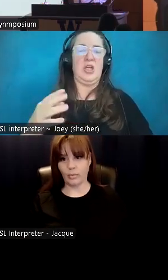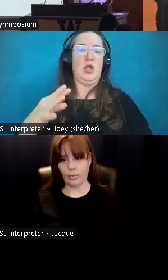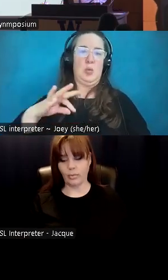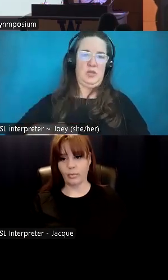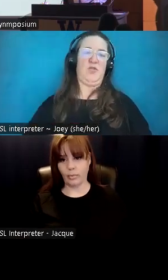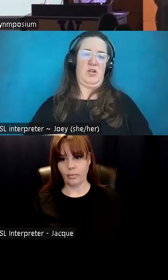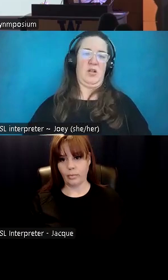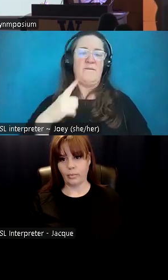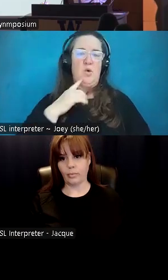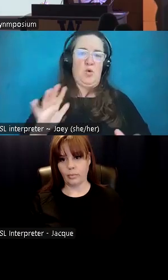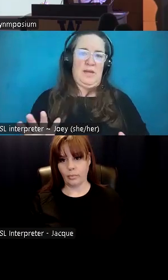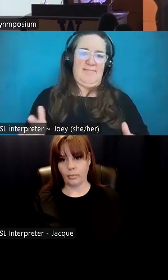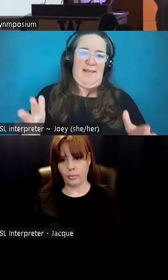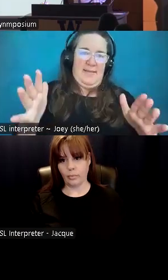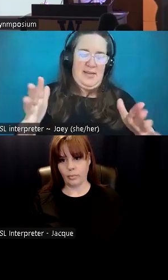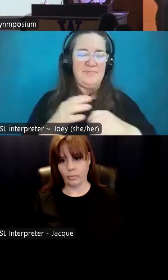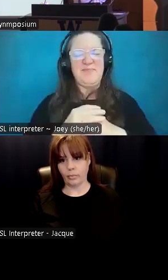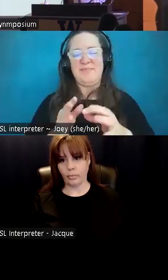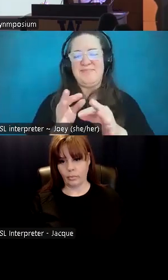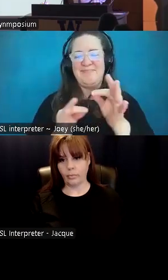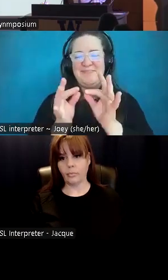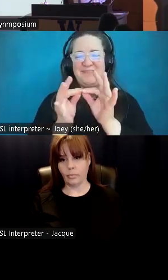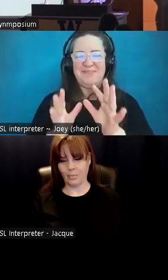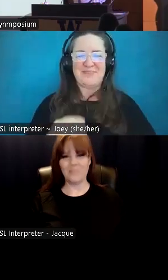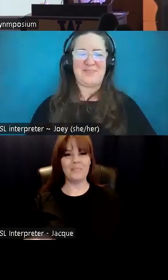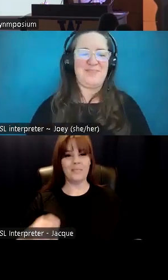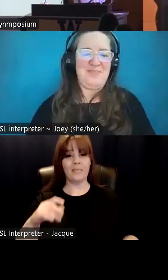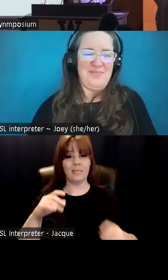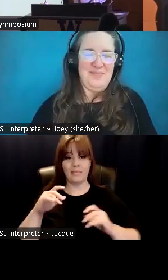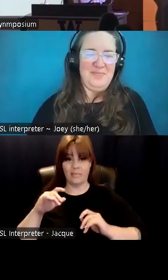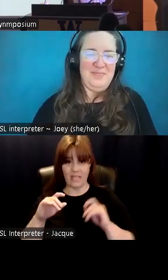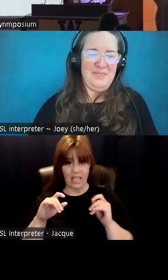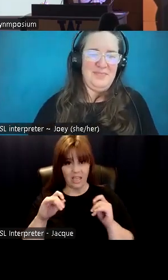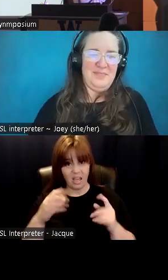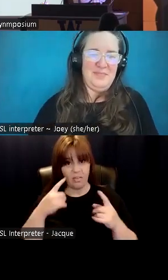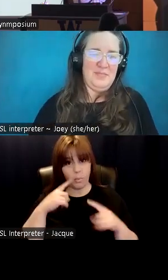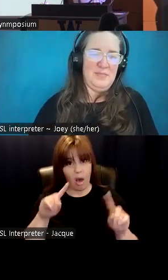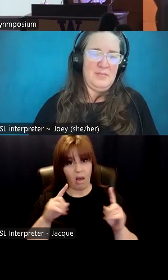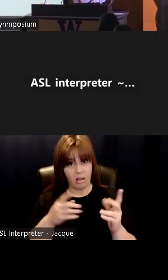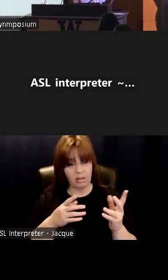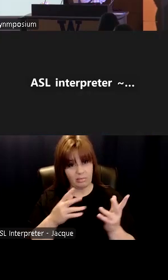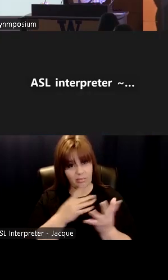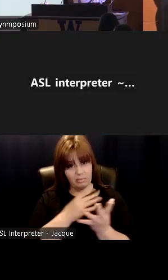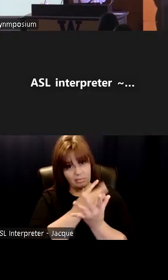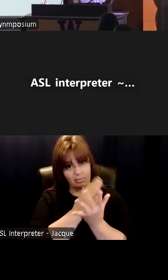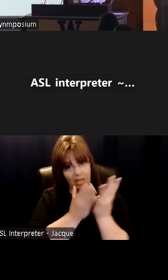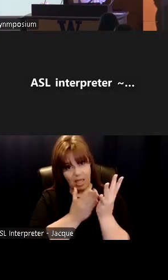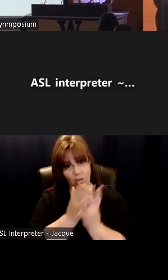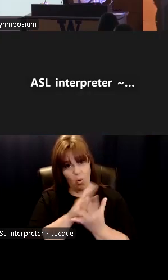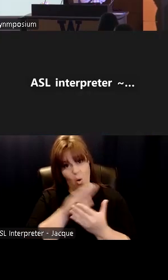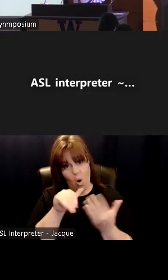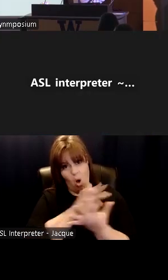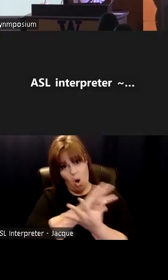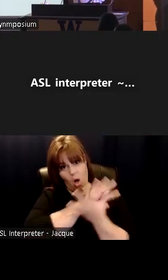useful. If you get through that algorithm, you've gone a long way with helping your long COVID